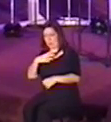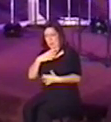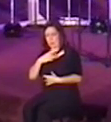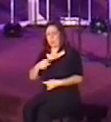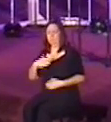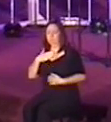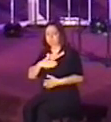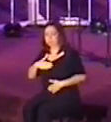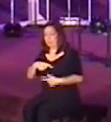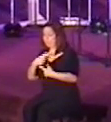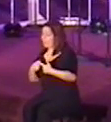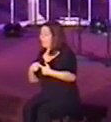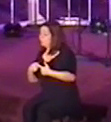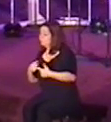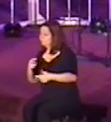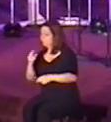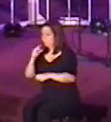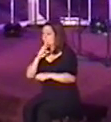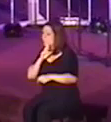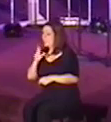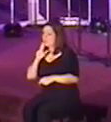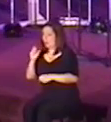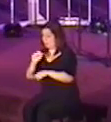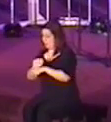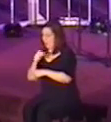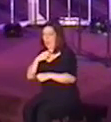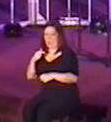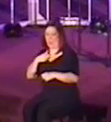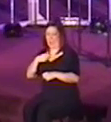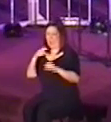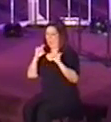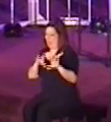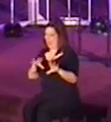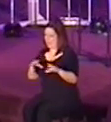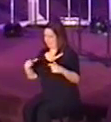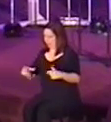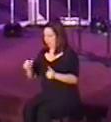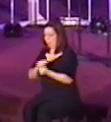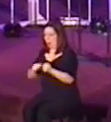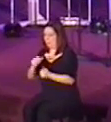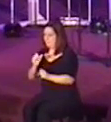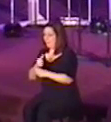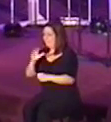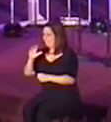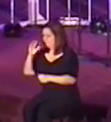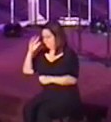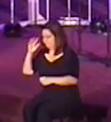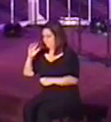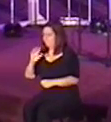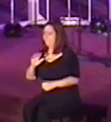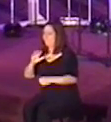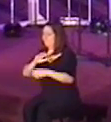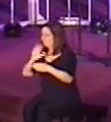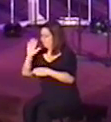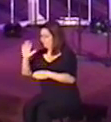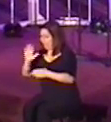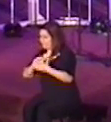a restaurant, and I absolutely hated it. I was a dishwasher, made $5.50 an